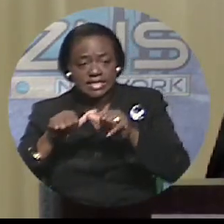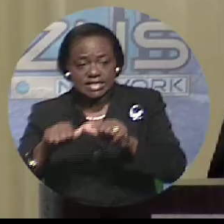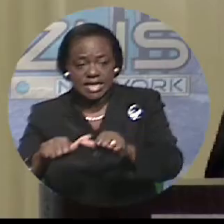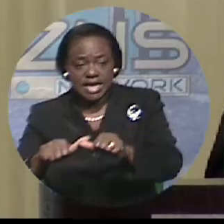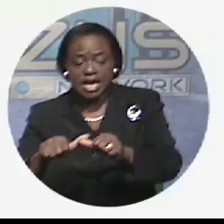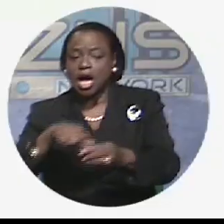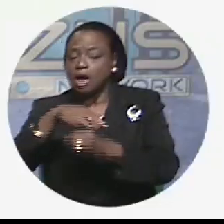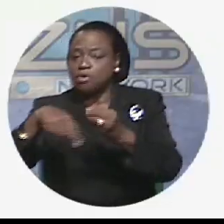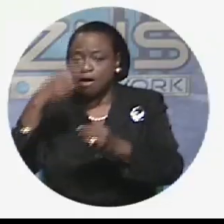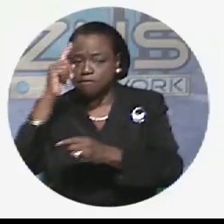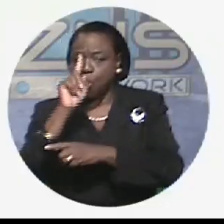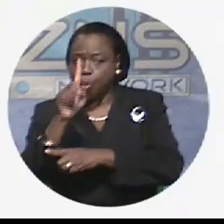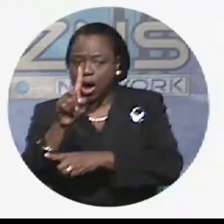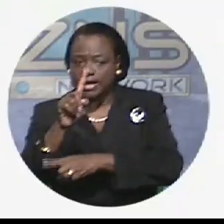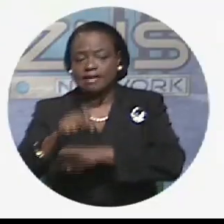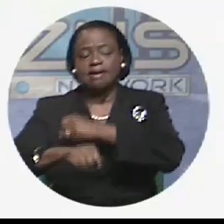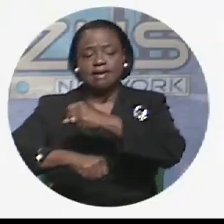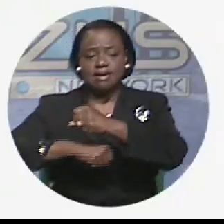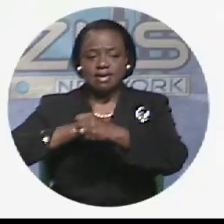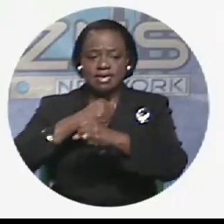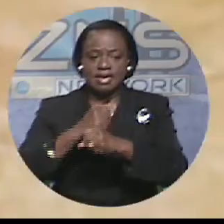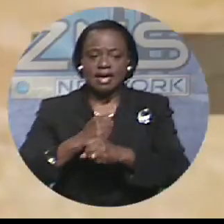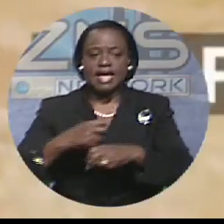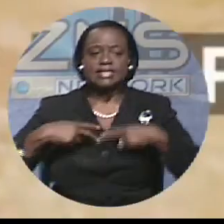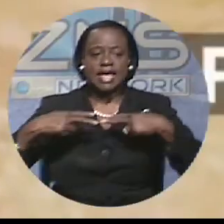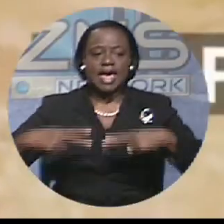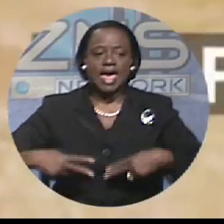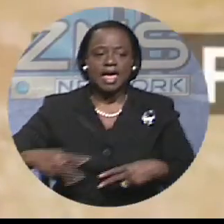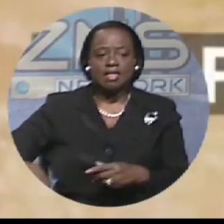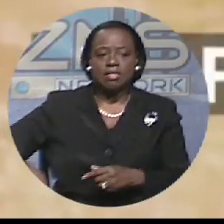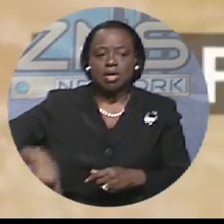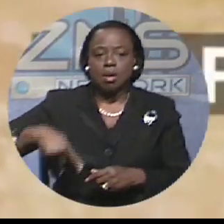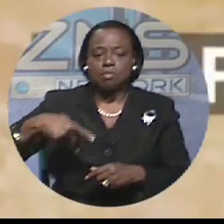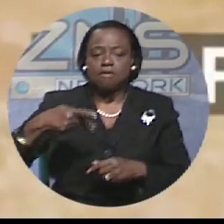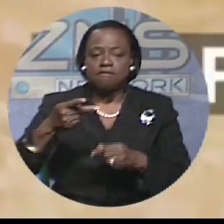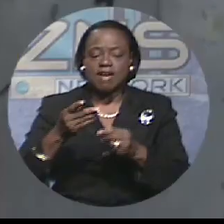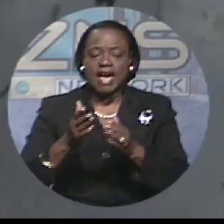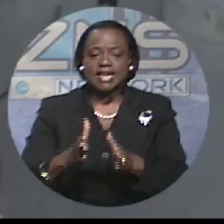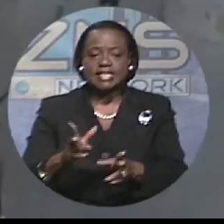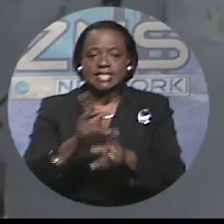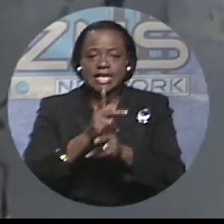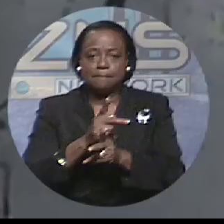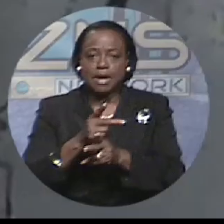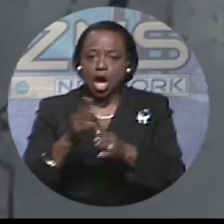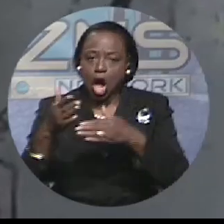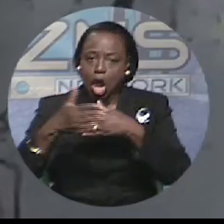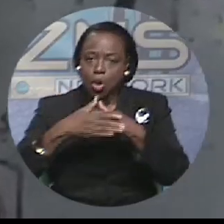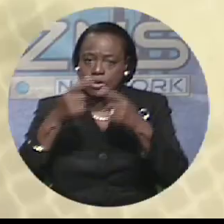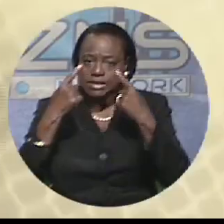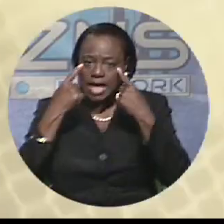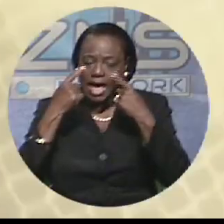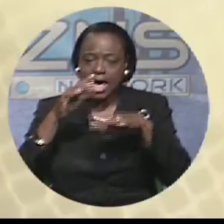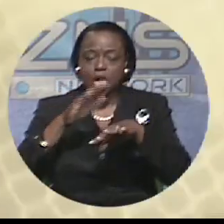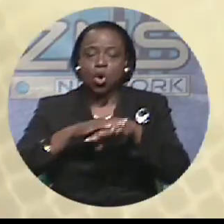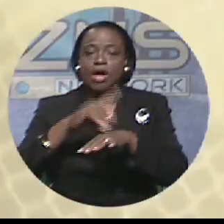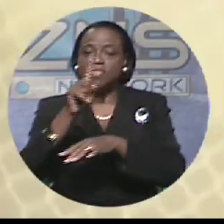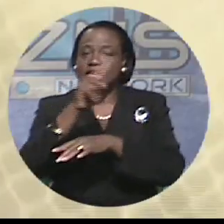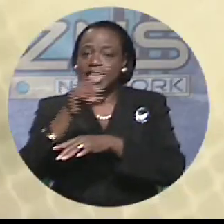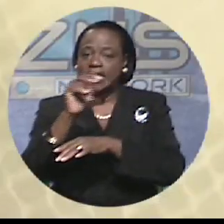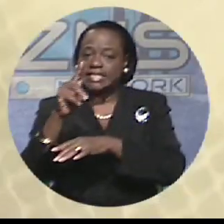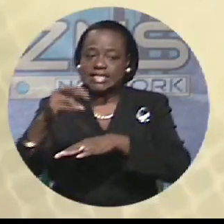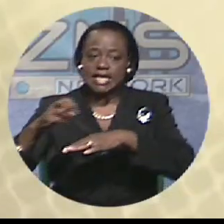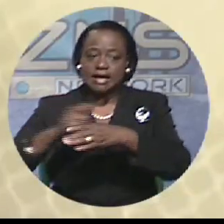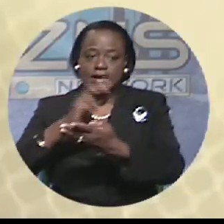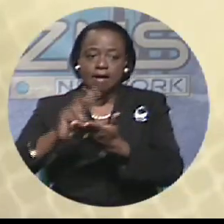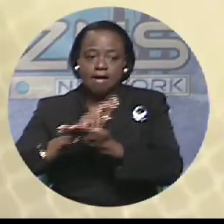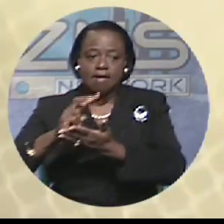for a year. As a team of health providers and industry professionals keep a close eye on the Zika virus, tourism officials have also been asked to